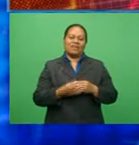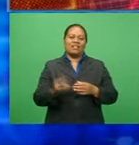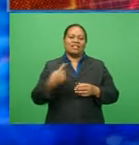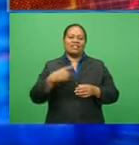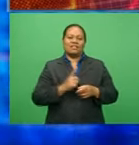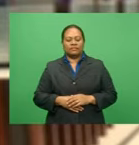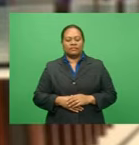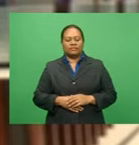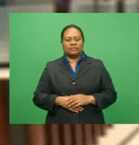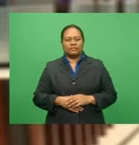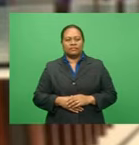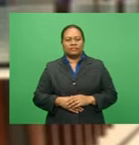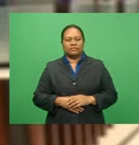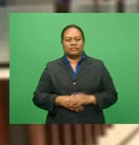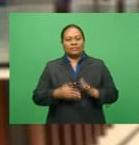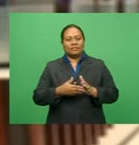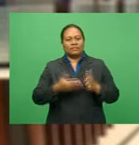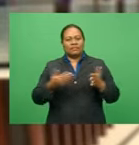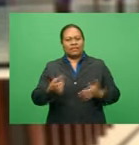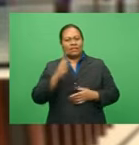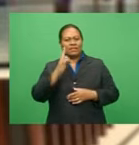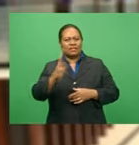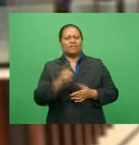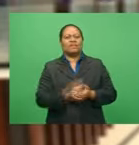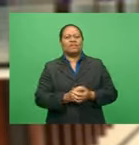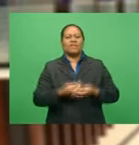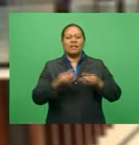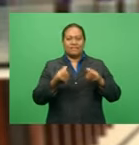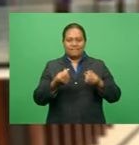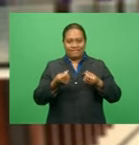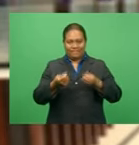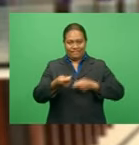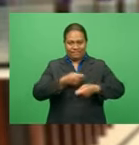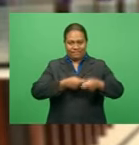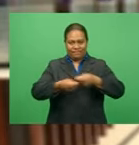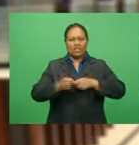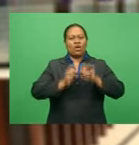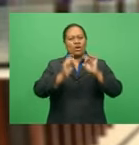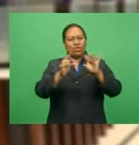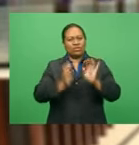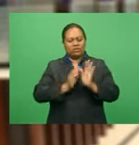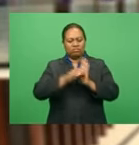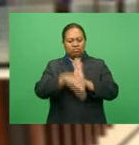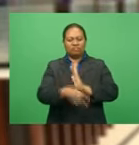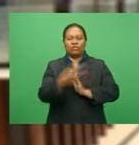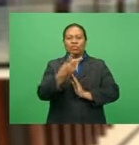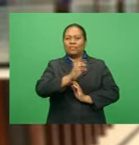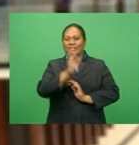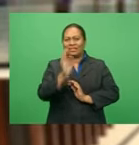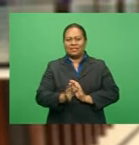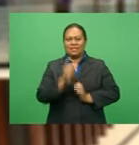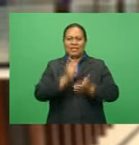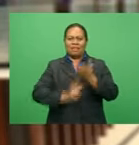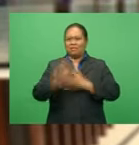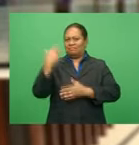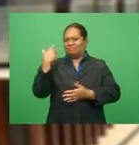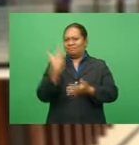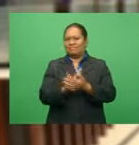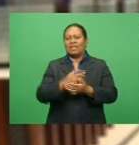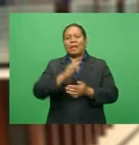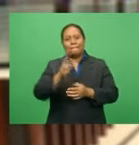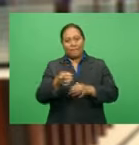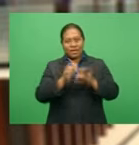from the money market. Looking at the latest from the foreign exchange market, the Aussie dollar lost more than 2% overnight. However,